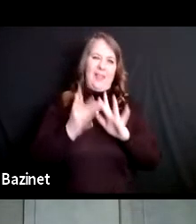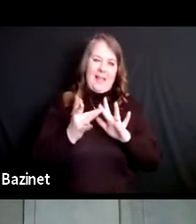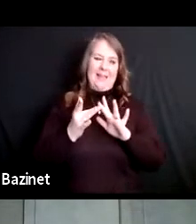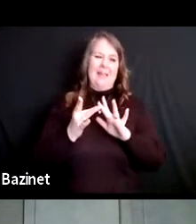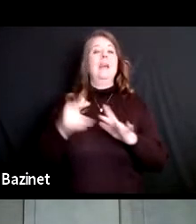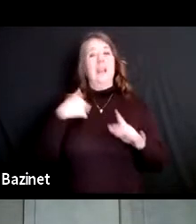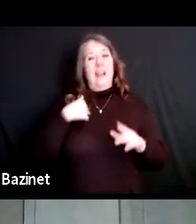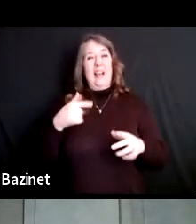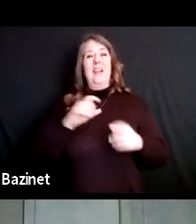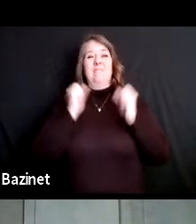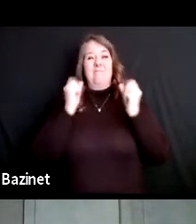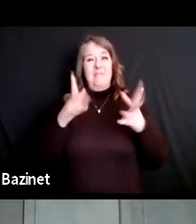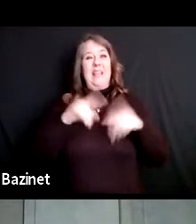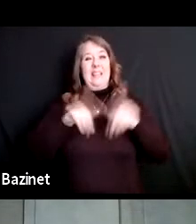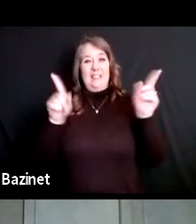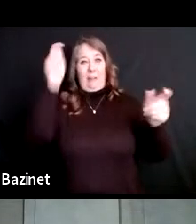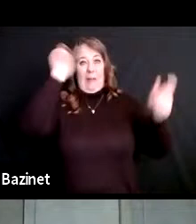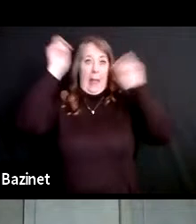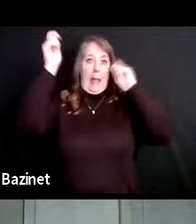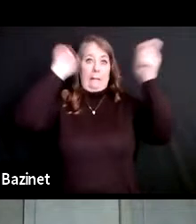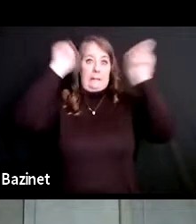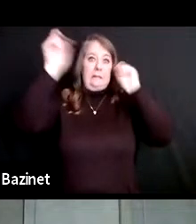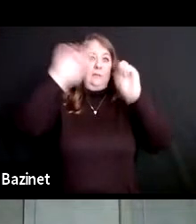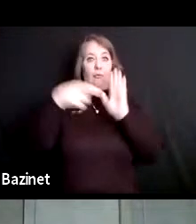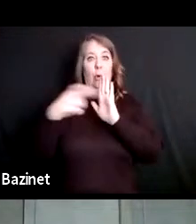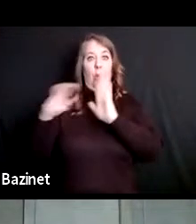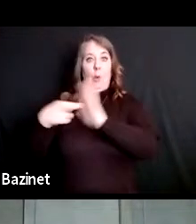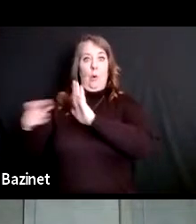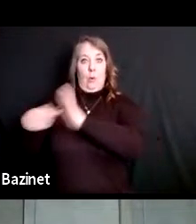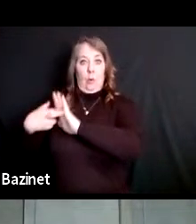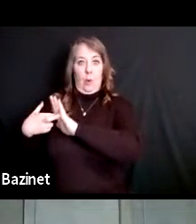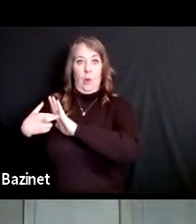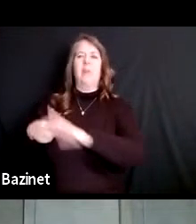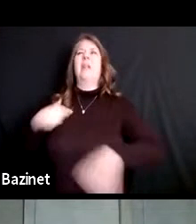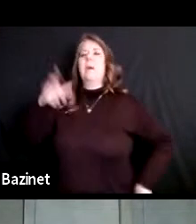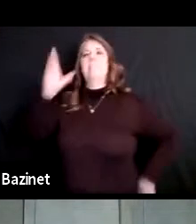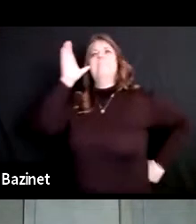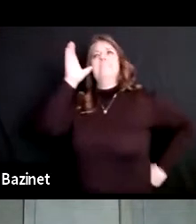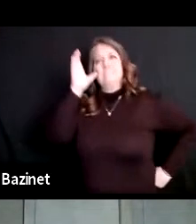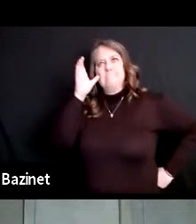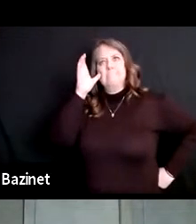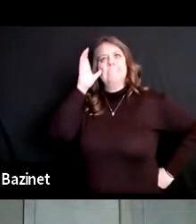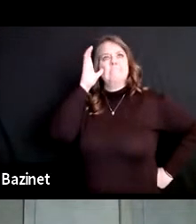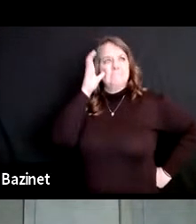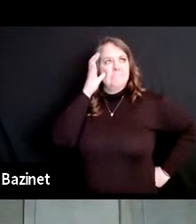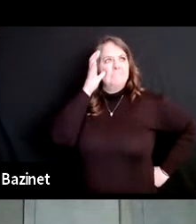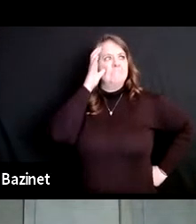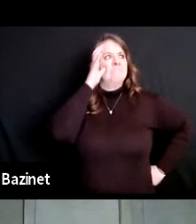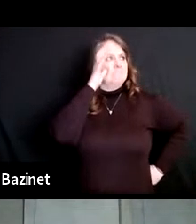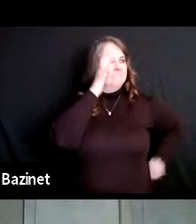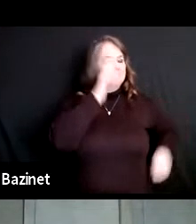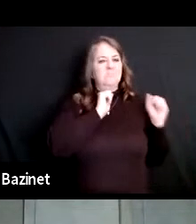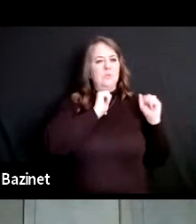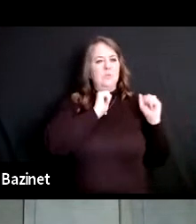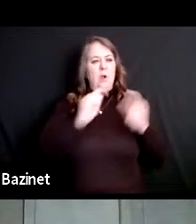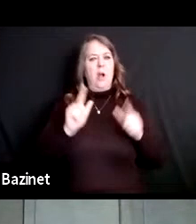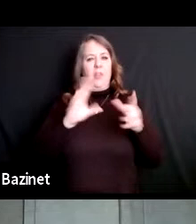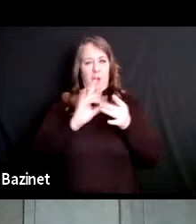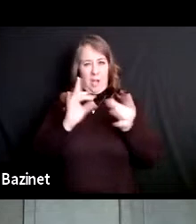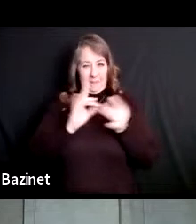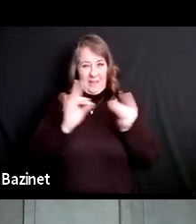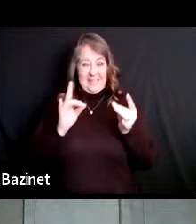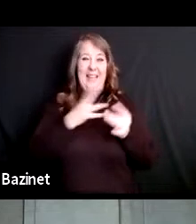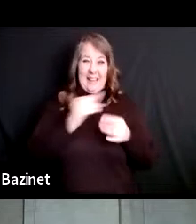I wear a lot of different hats, but I listen to everybody's comments. And I think we find ourselves in